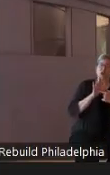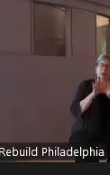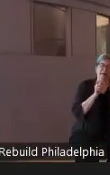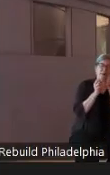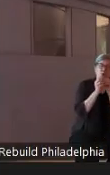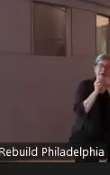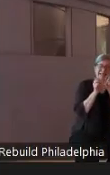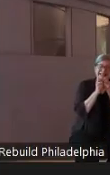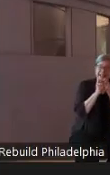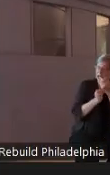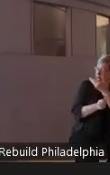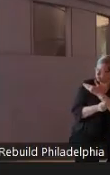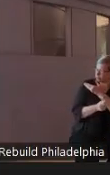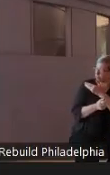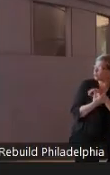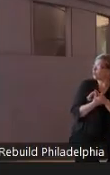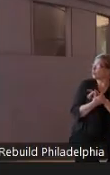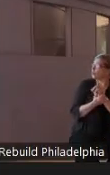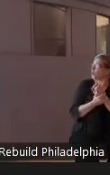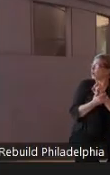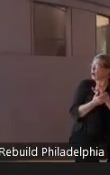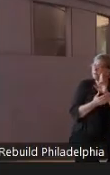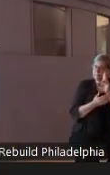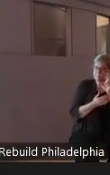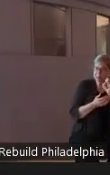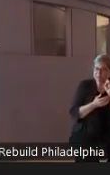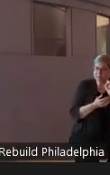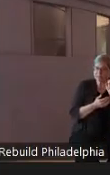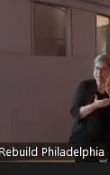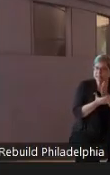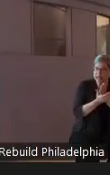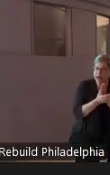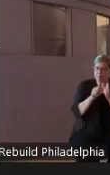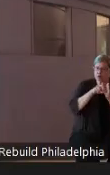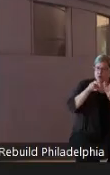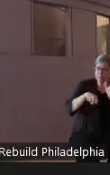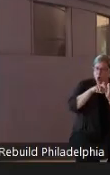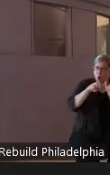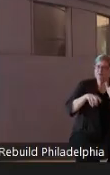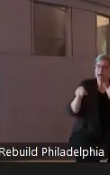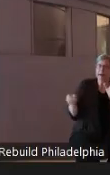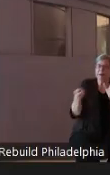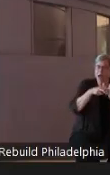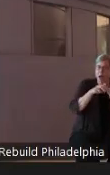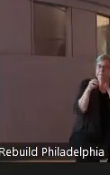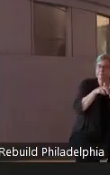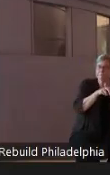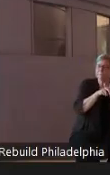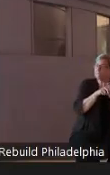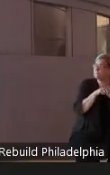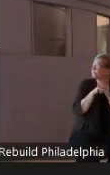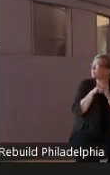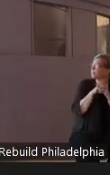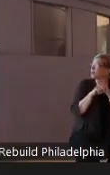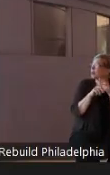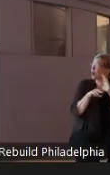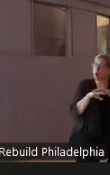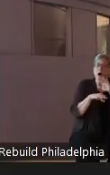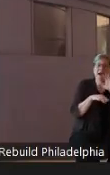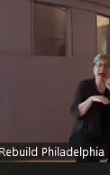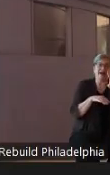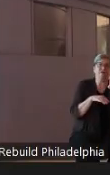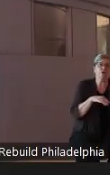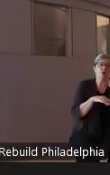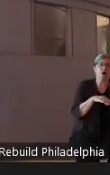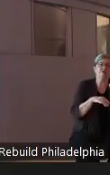more detail, where buses can stop and drop off and pick up along that area on Avenue of the